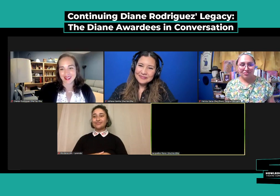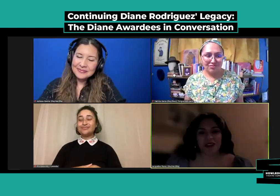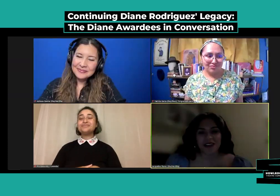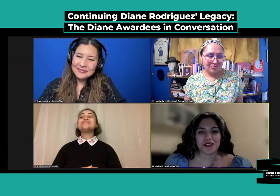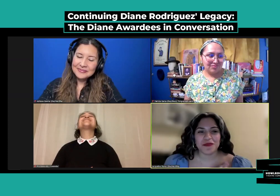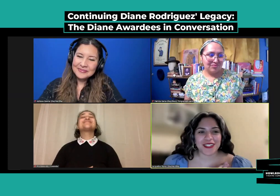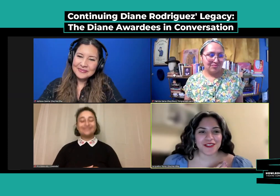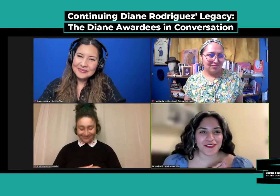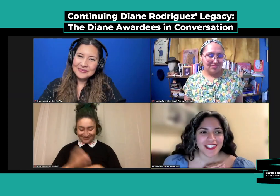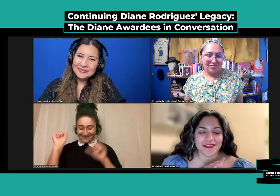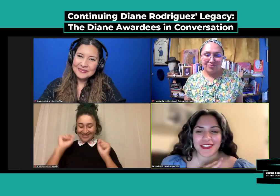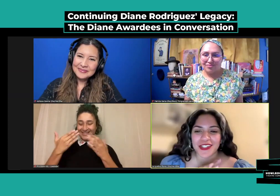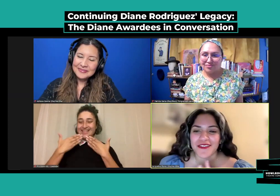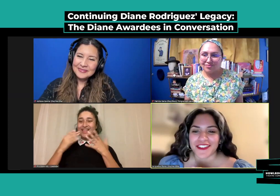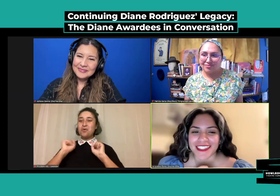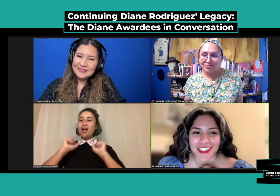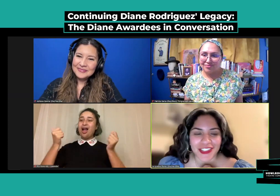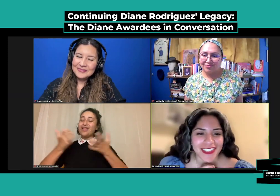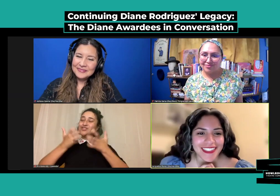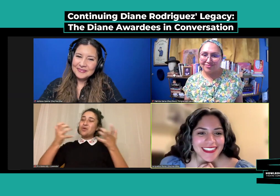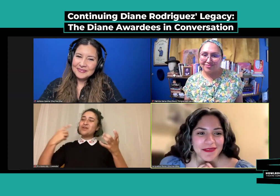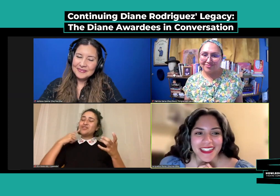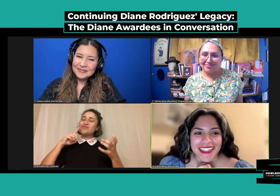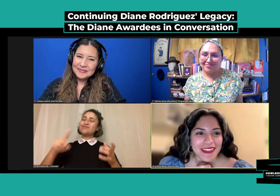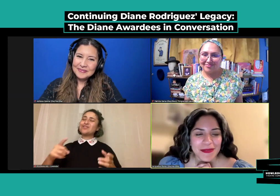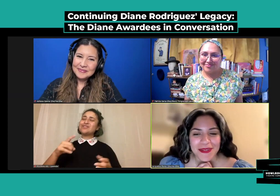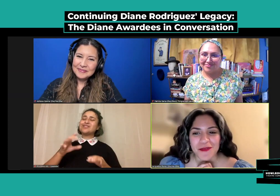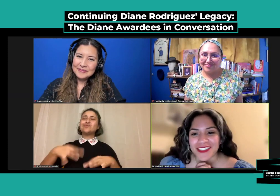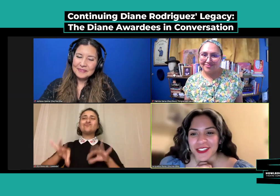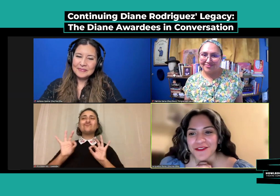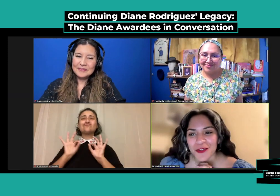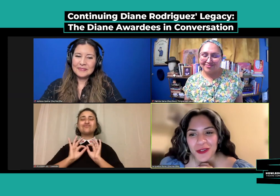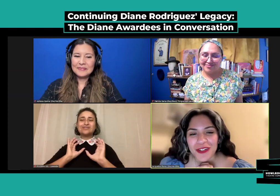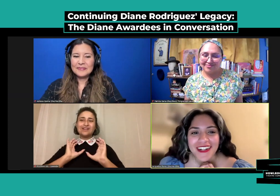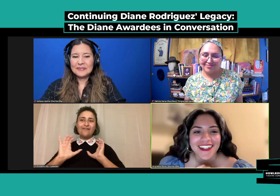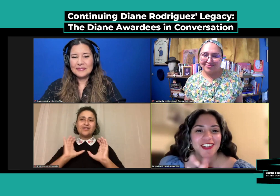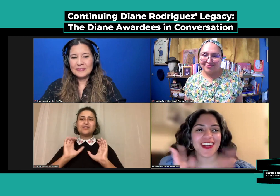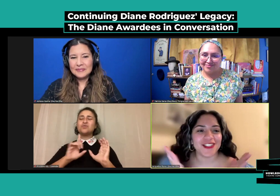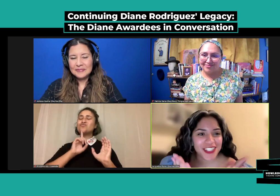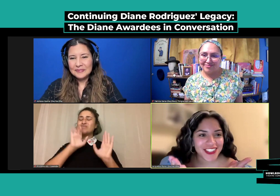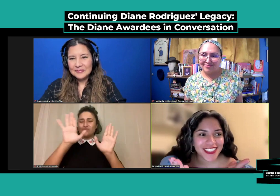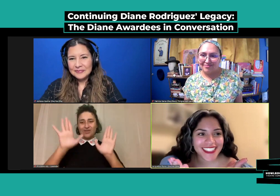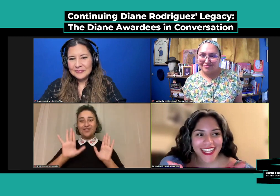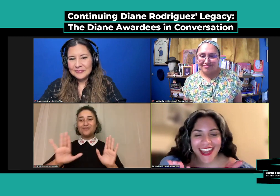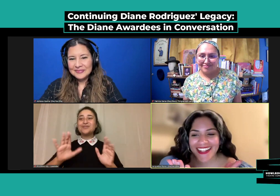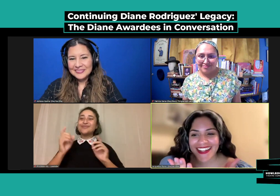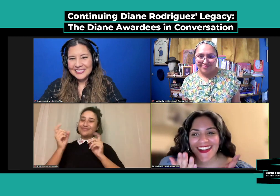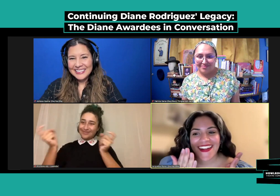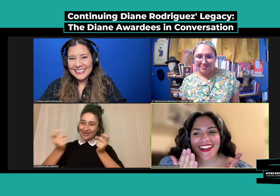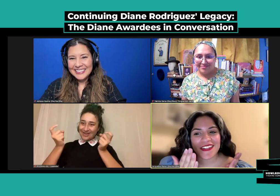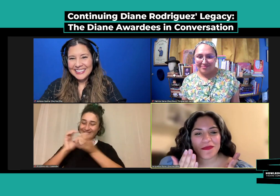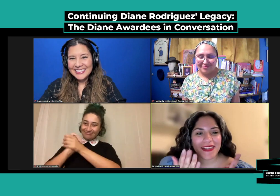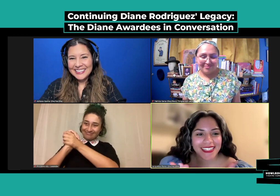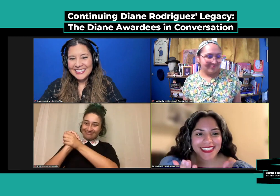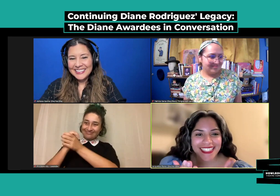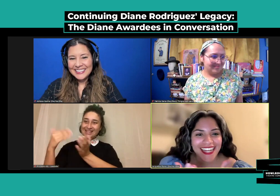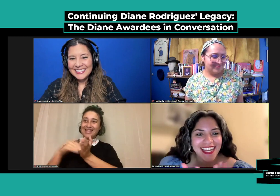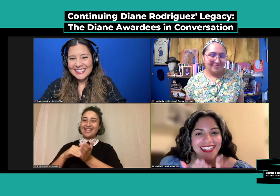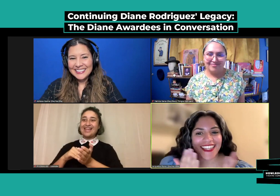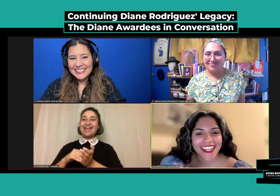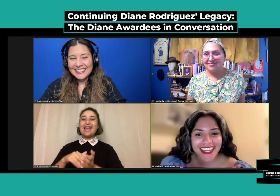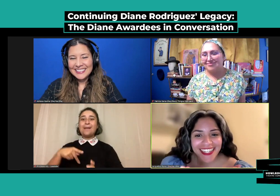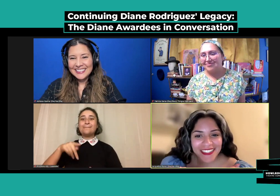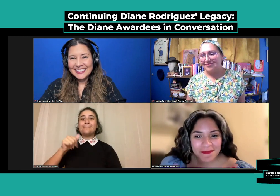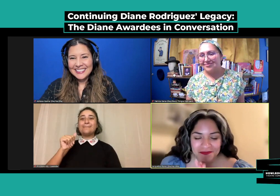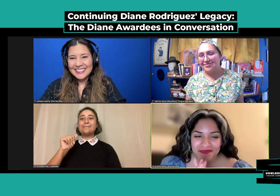Yes, thank you all so much for this rich conversation. It's really been wonderful. Congratulations again, Patricia